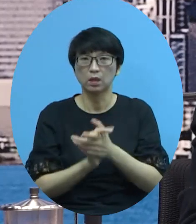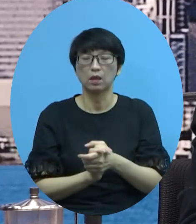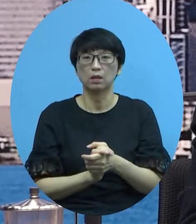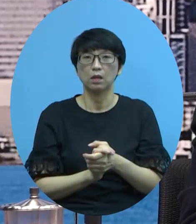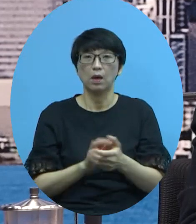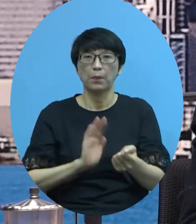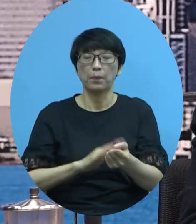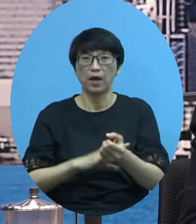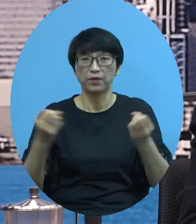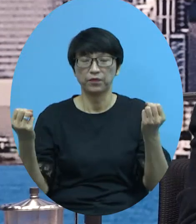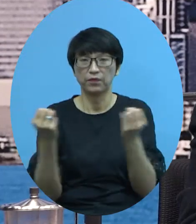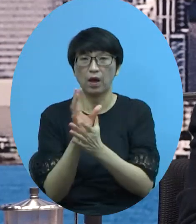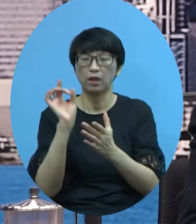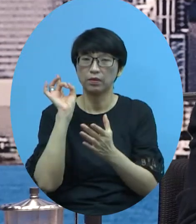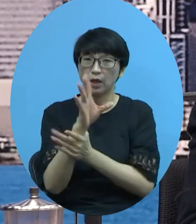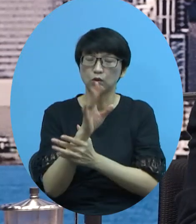delay in reporting.